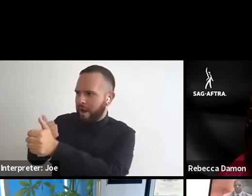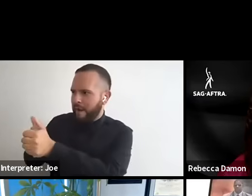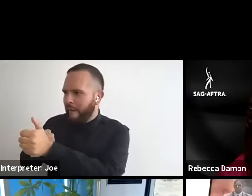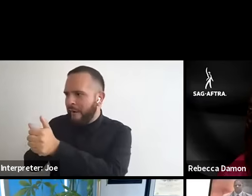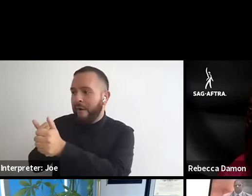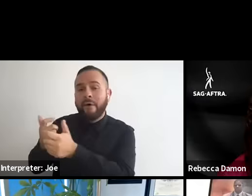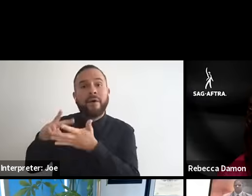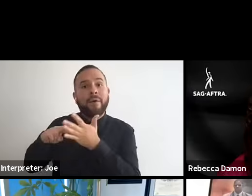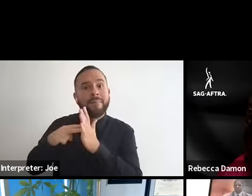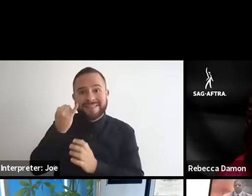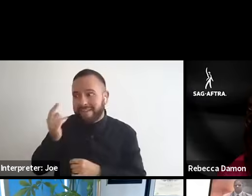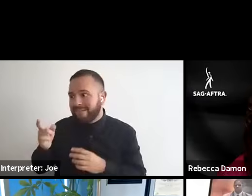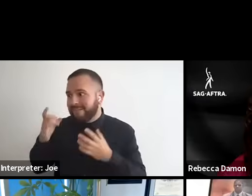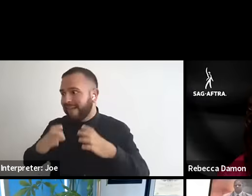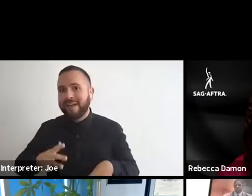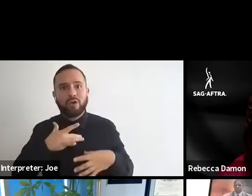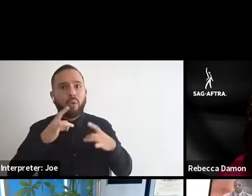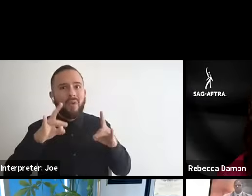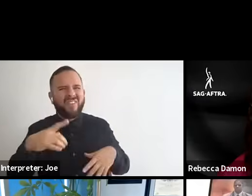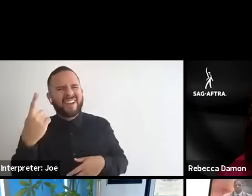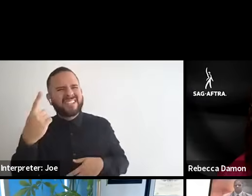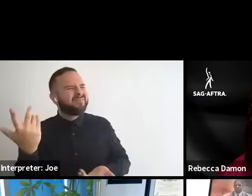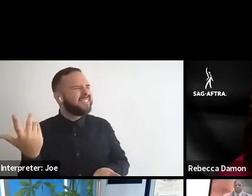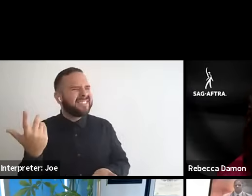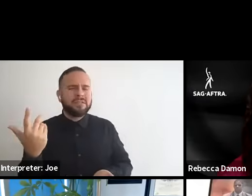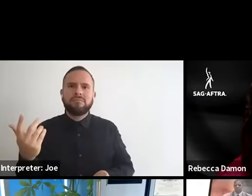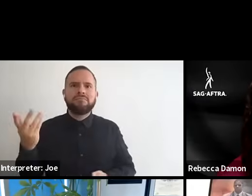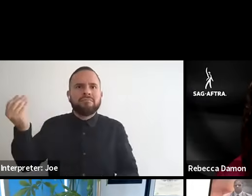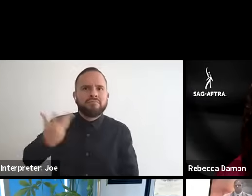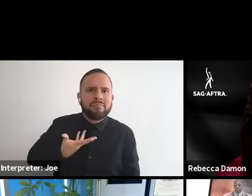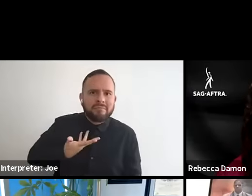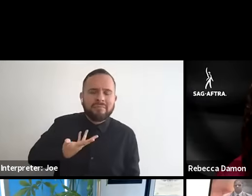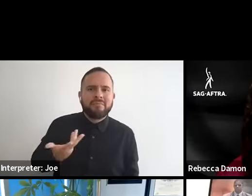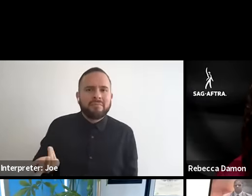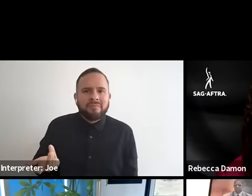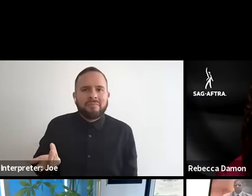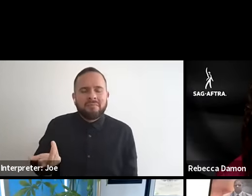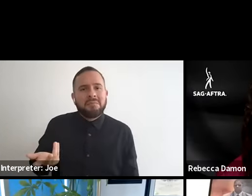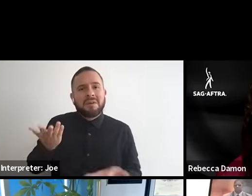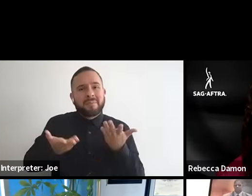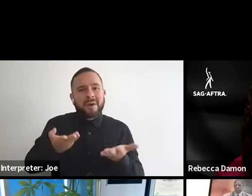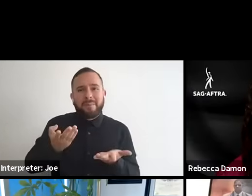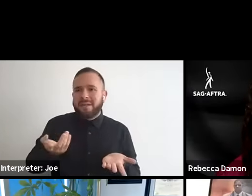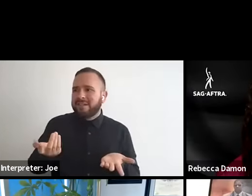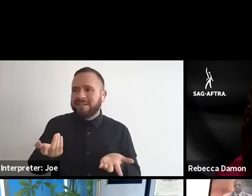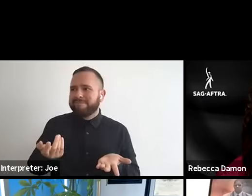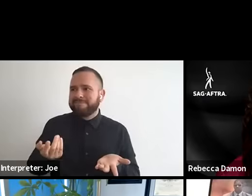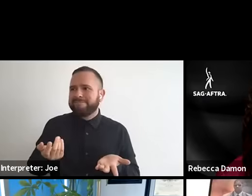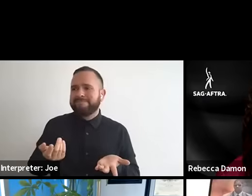like, a strategy that I put together, or, aren't confident that the